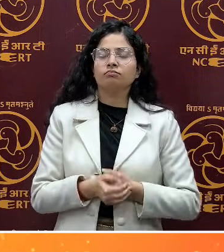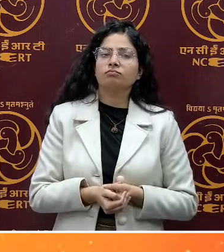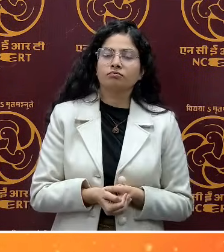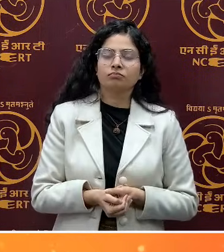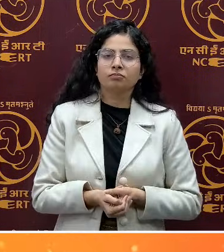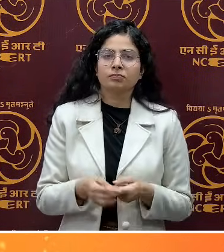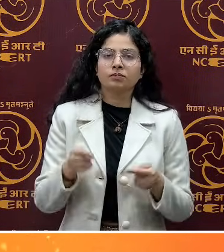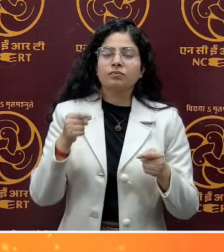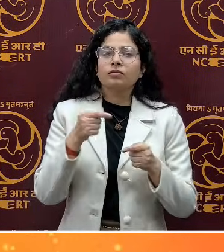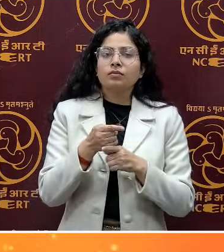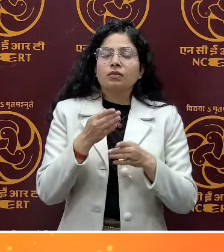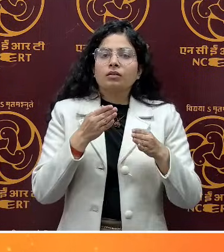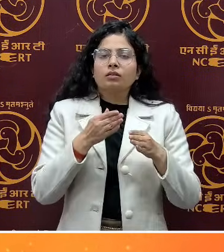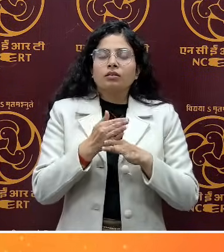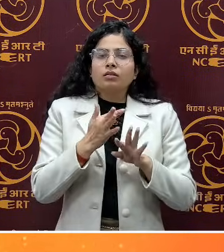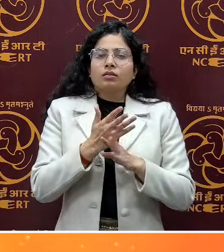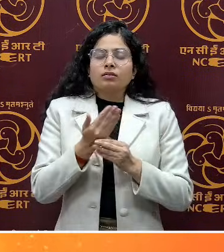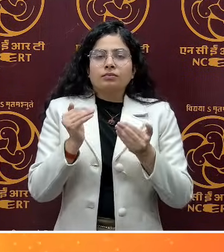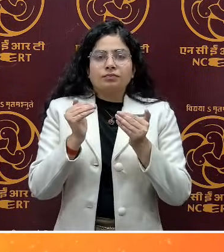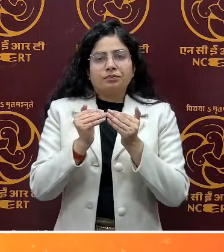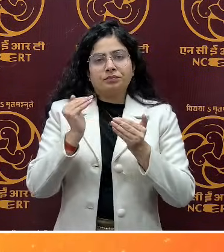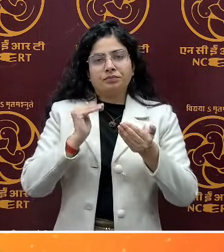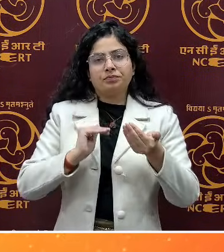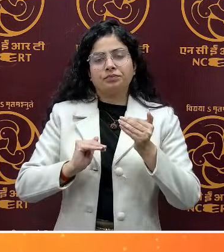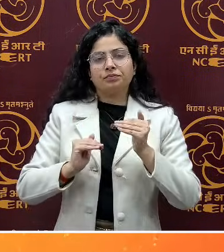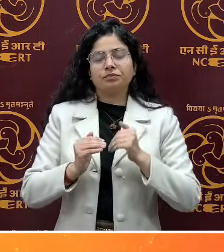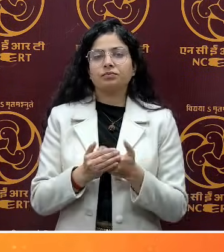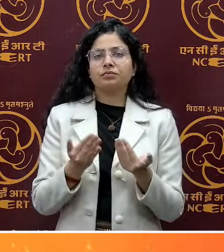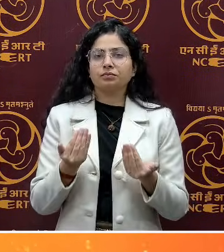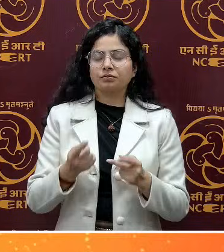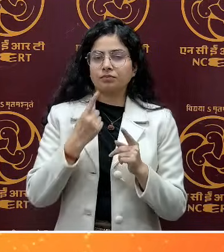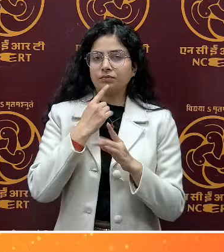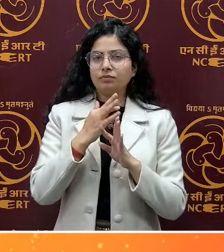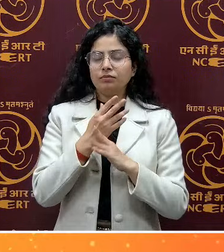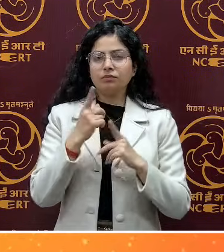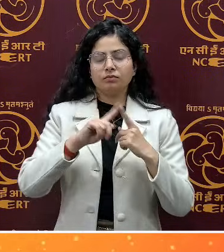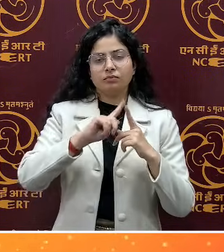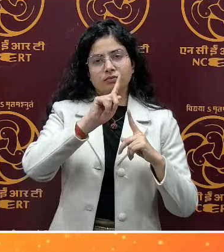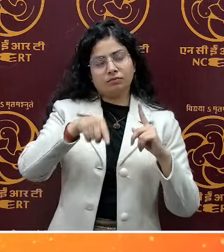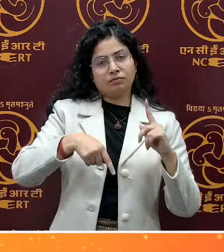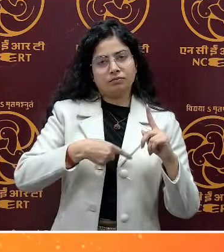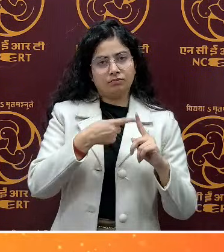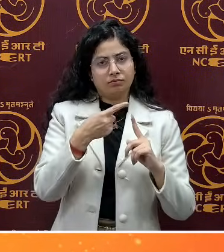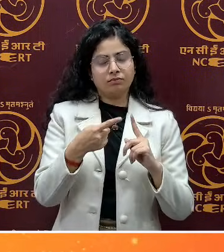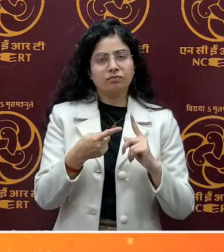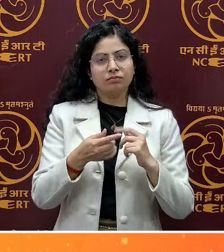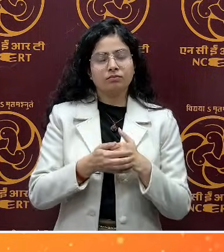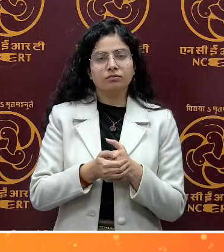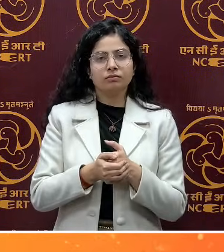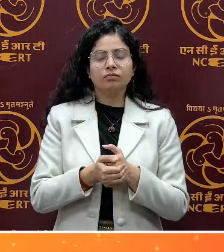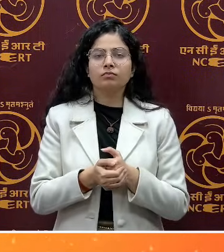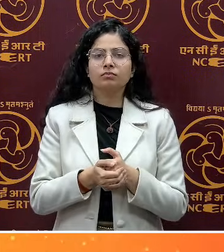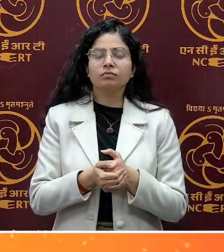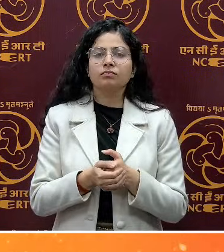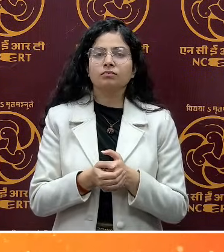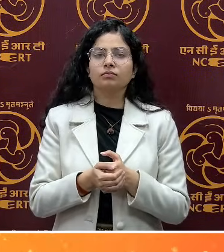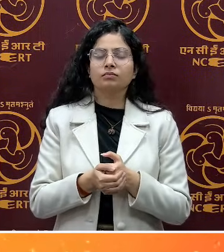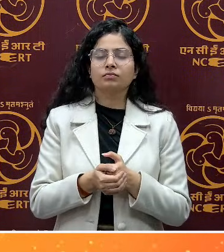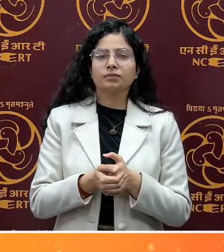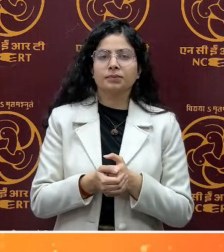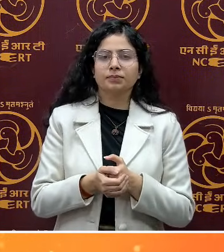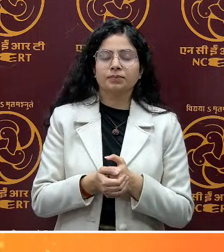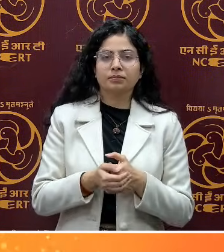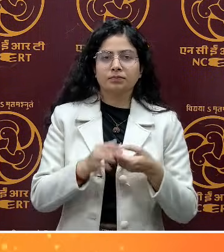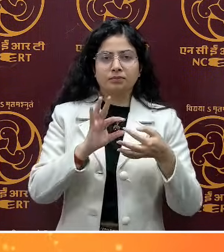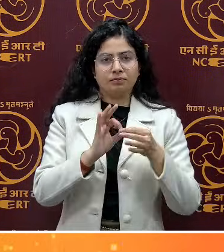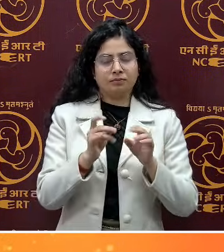causes imbalance in ecosystem. So we have said that ecosystem is not certain which is